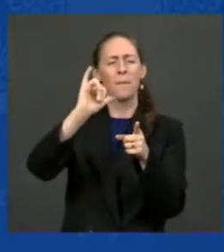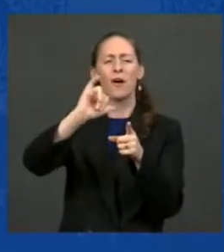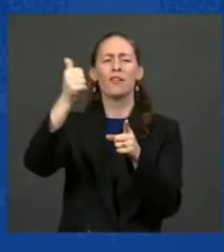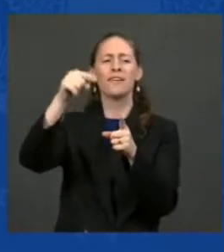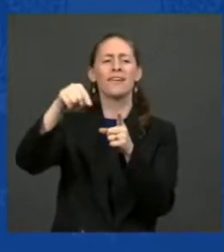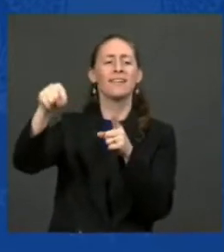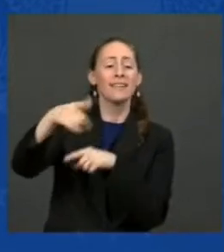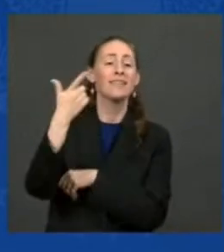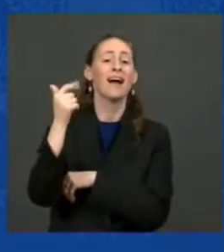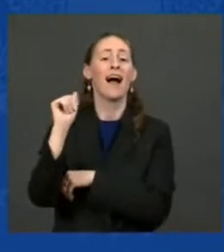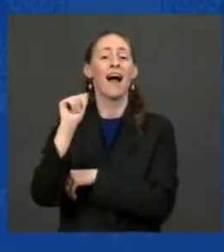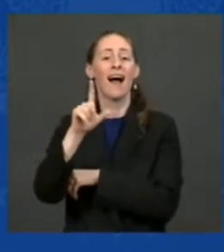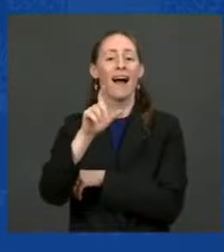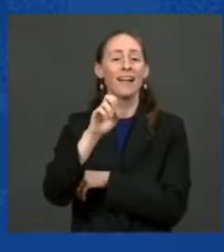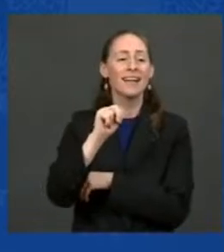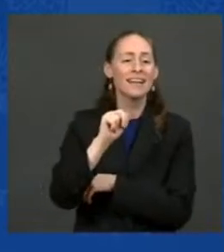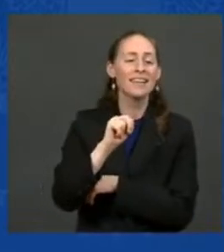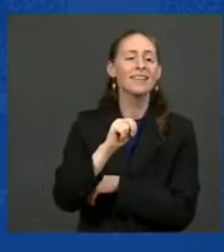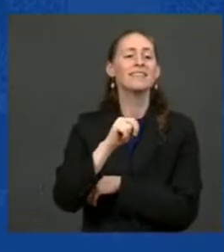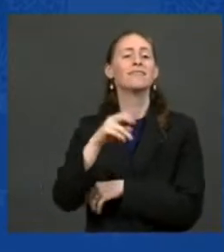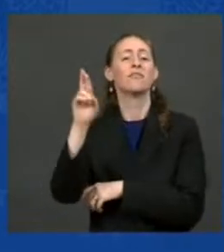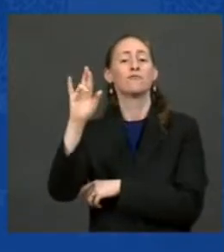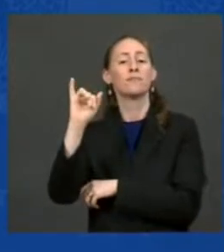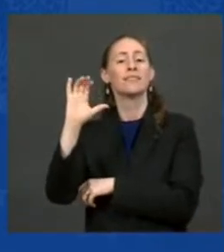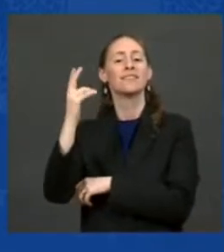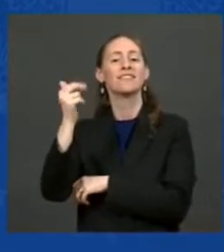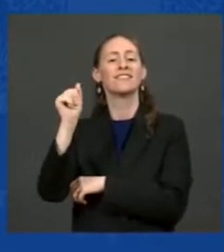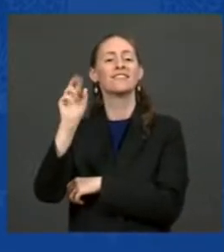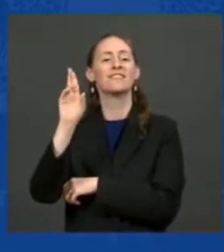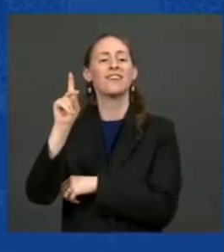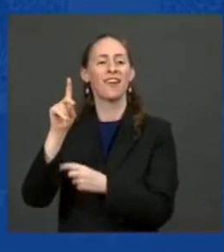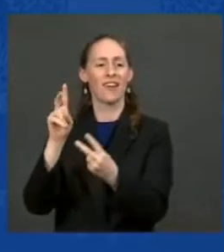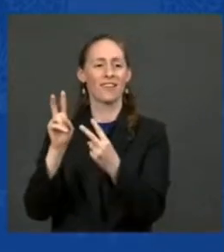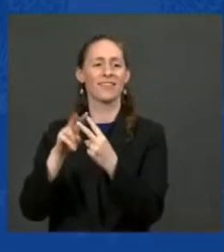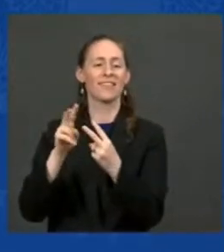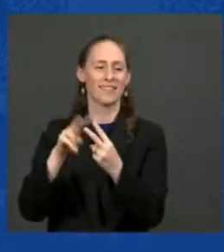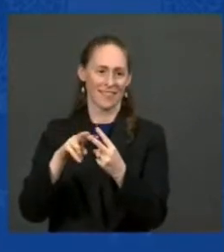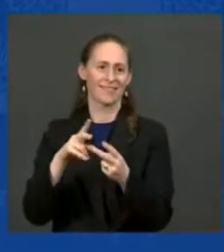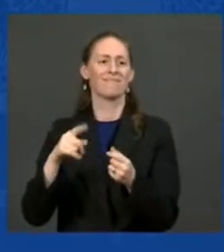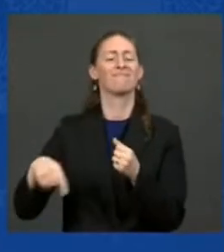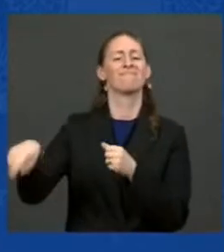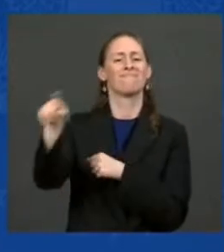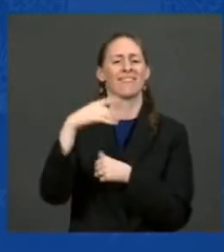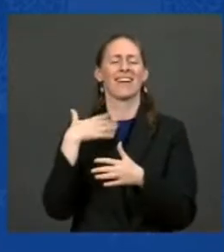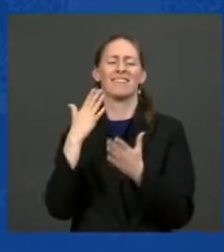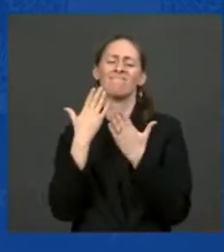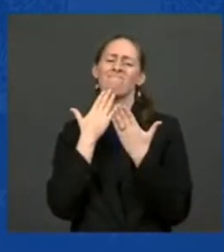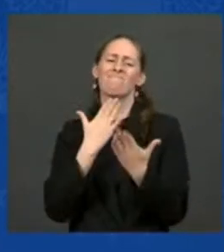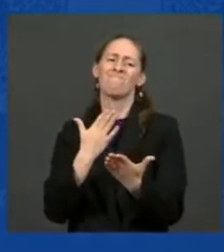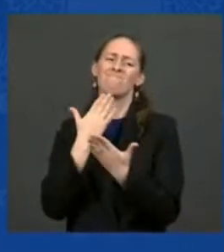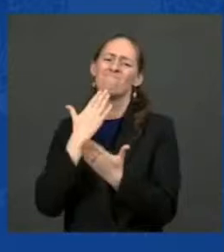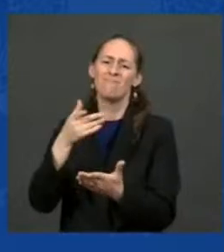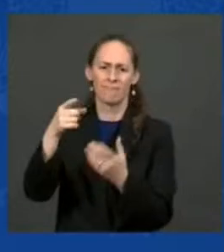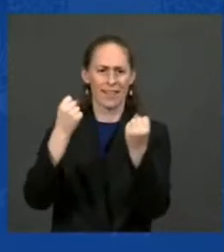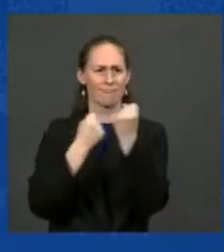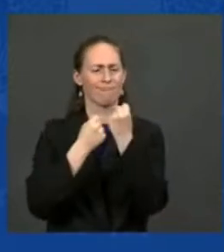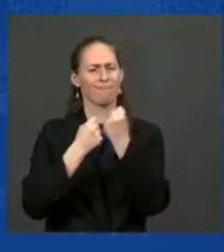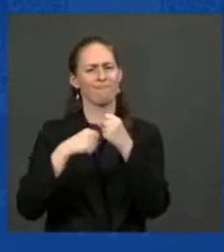Richard Friedman are two great friends, have been a tremendous help. I'm deeply grateful to them for their work and their help in putting this